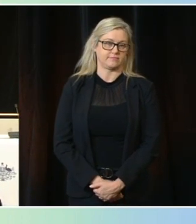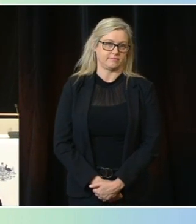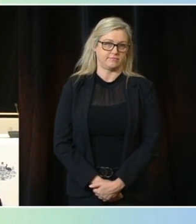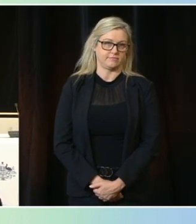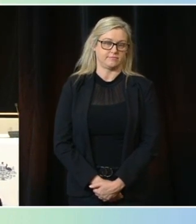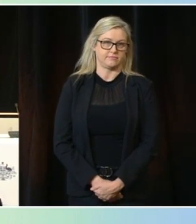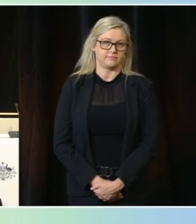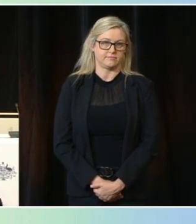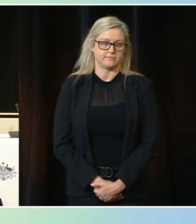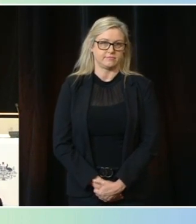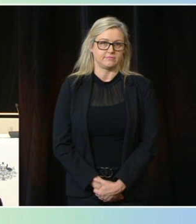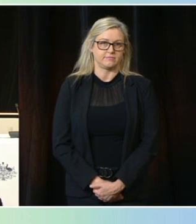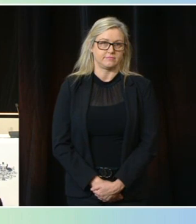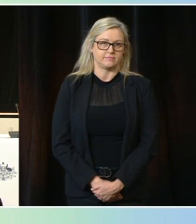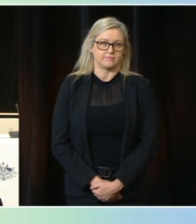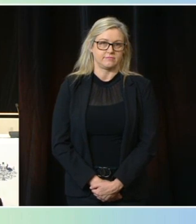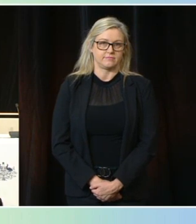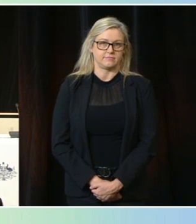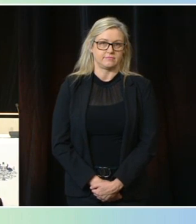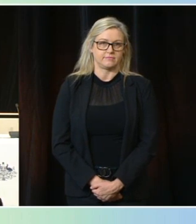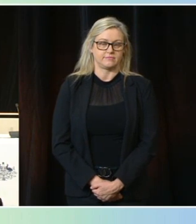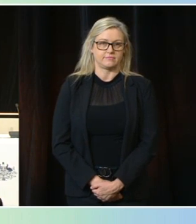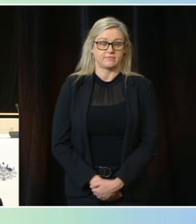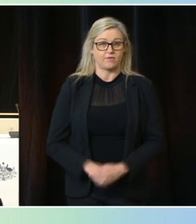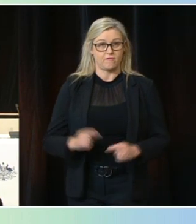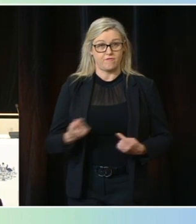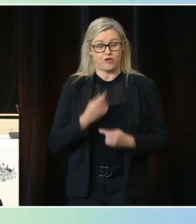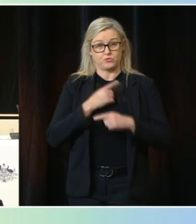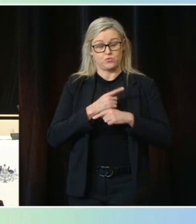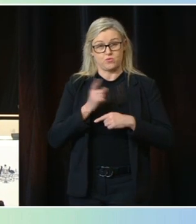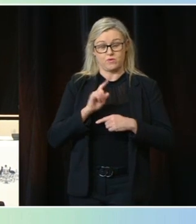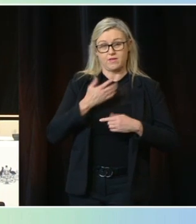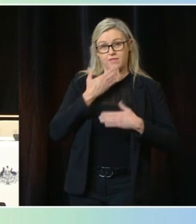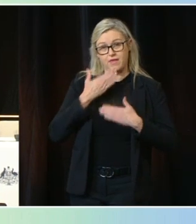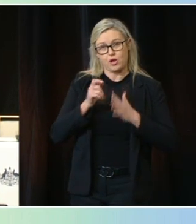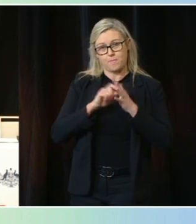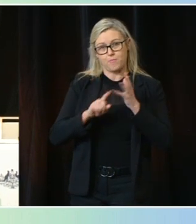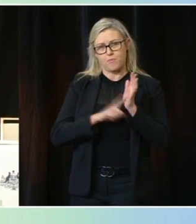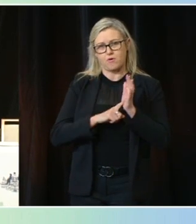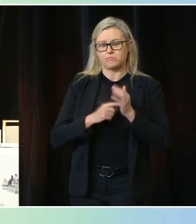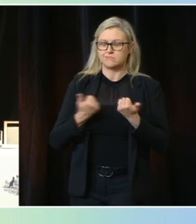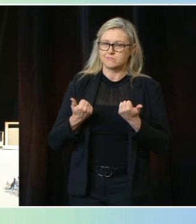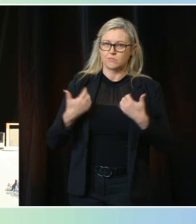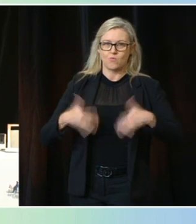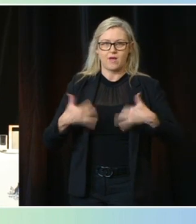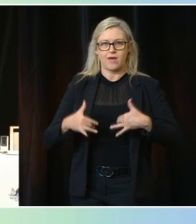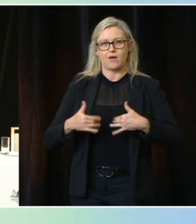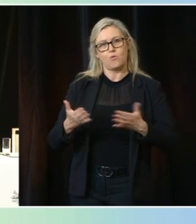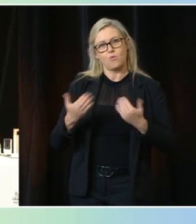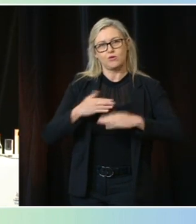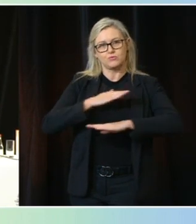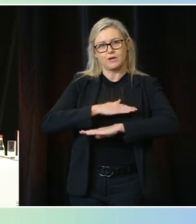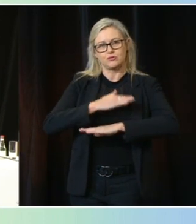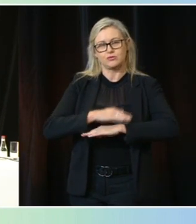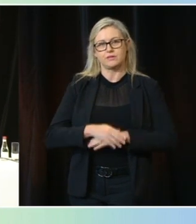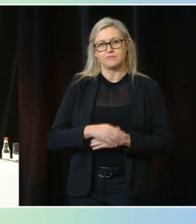well first of all I begin by thanking Paul for that wonderful and generous welcome to Country I joined with